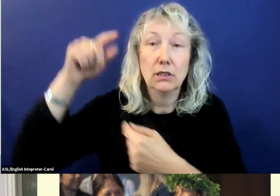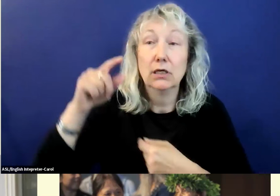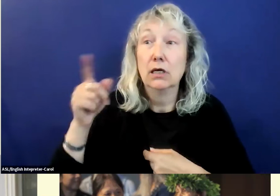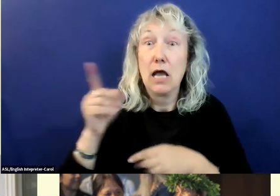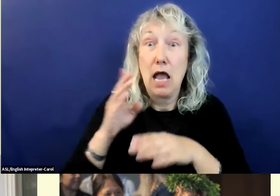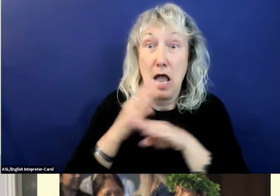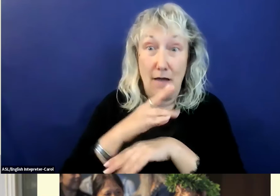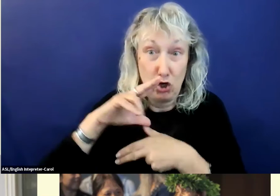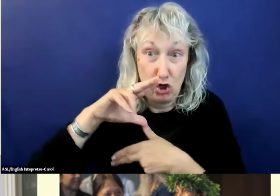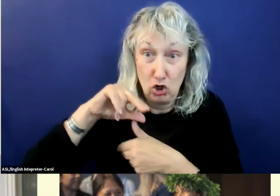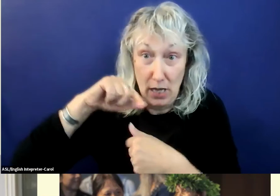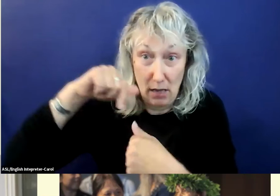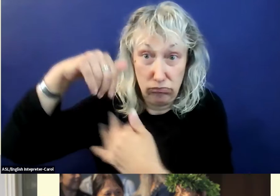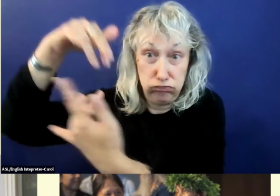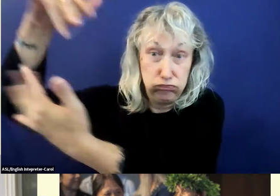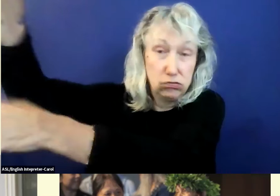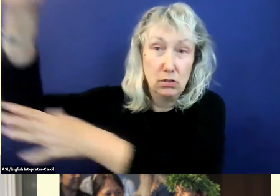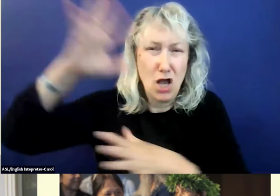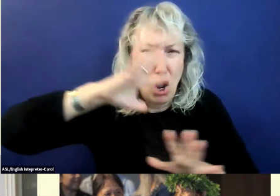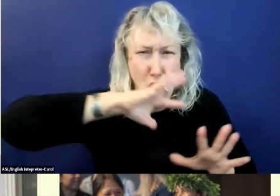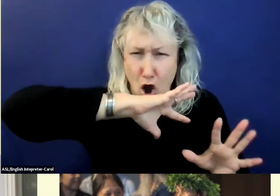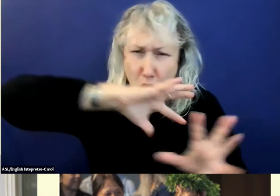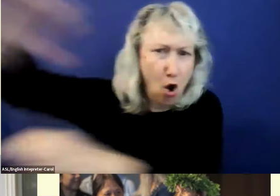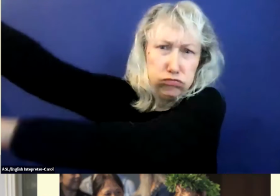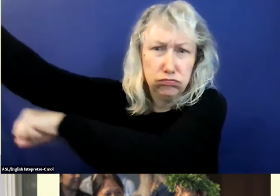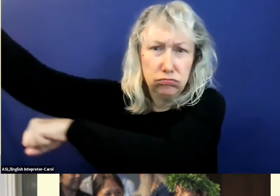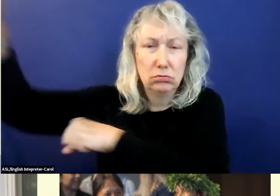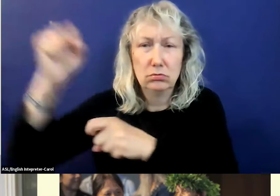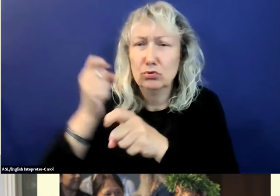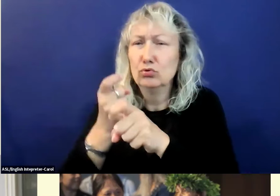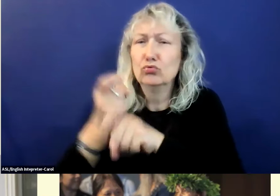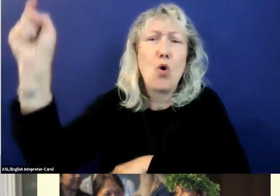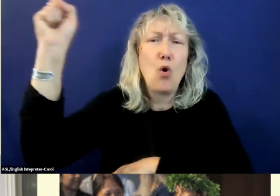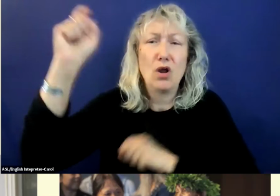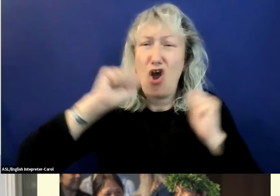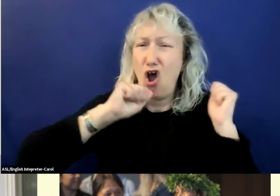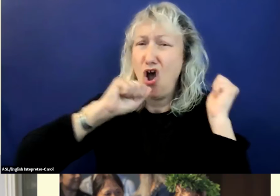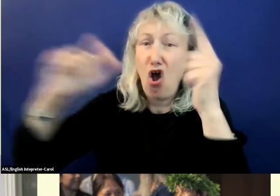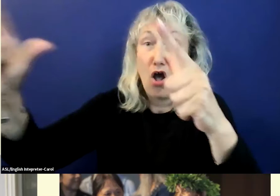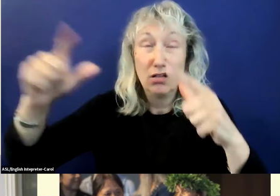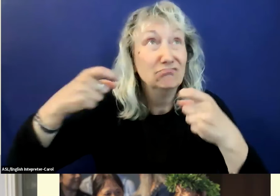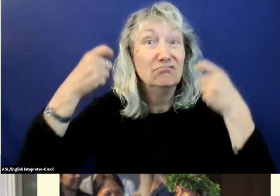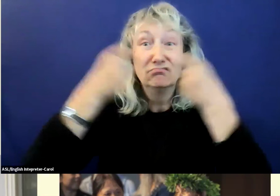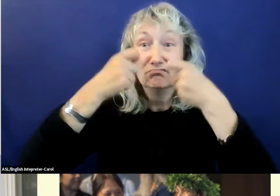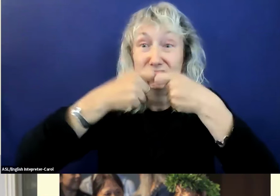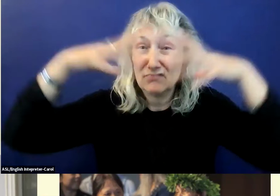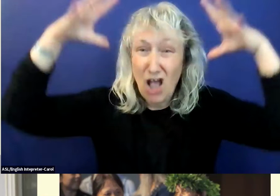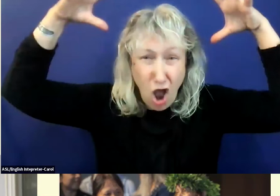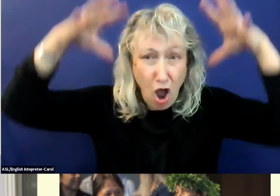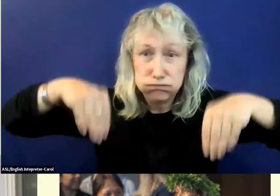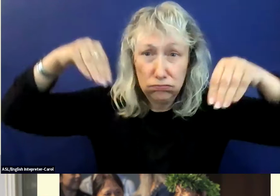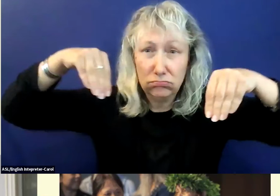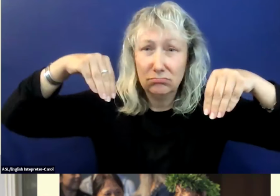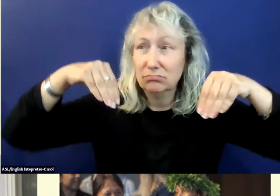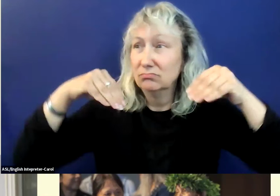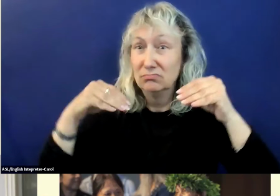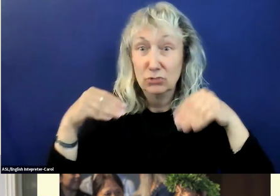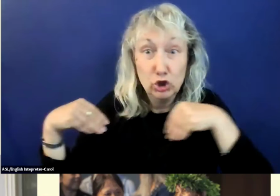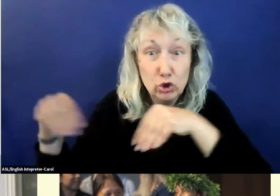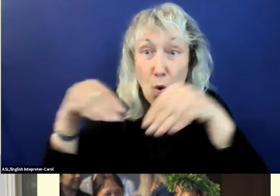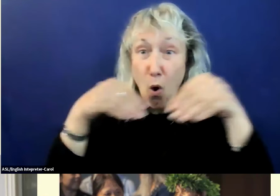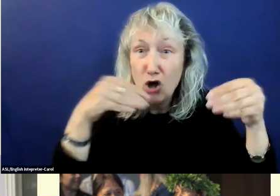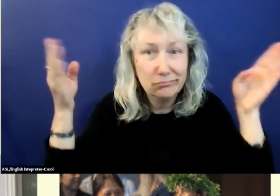the hurricane, everything was destroyed. There was no electricity, no store open, and